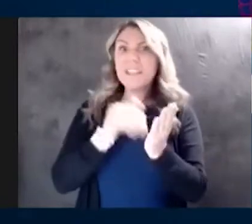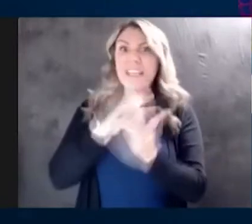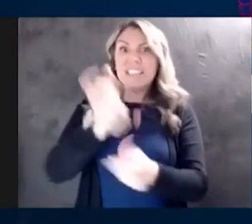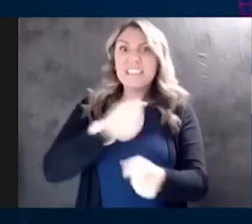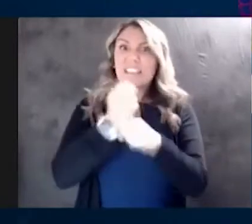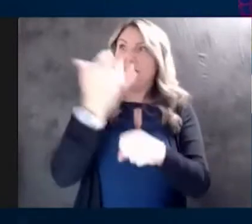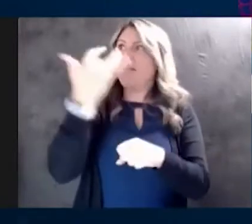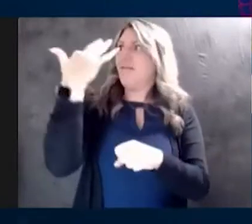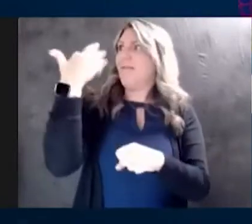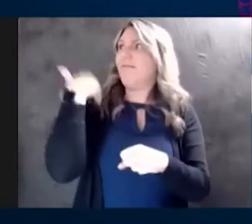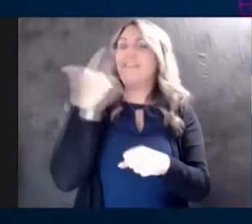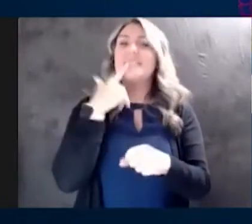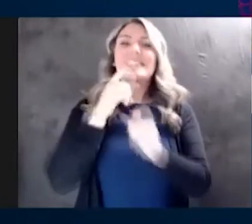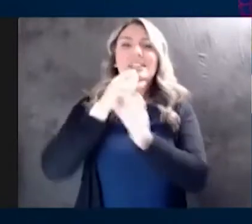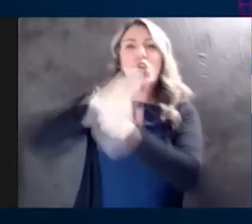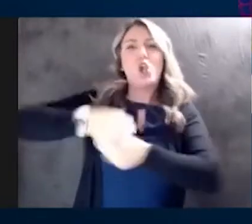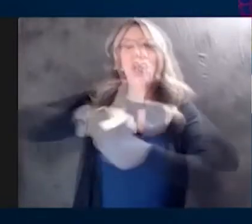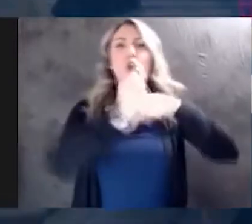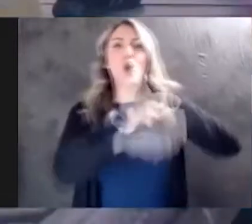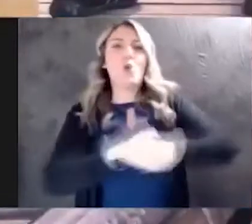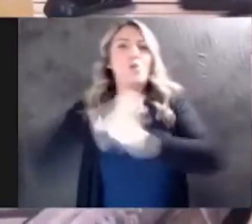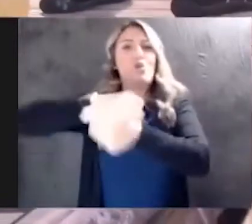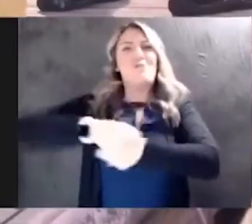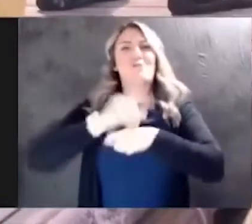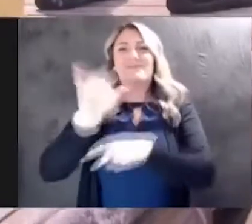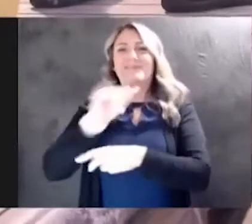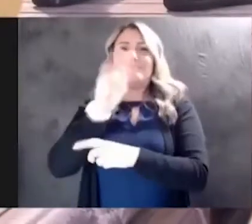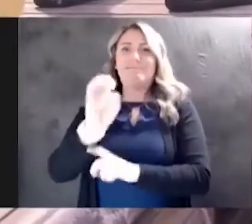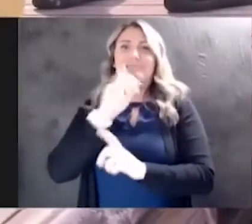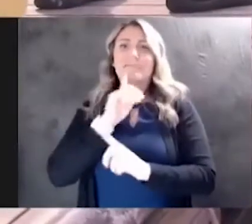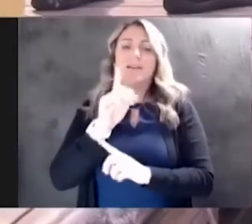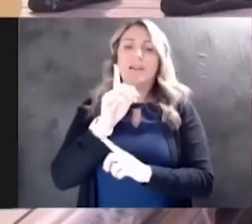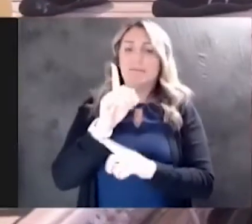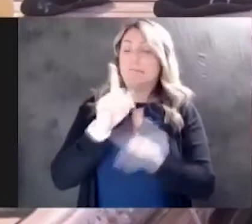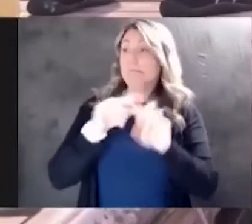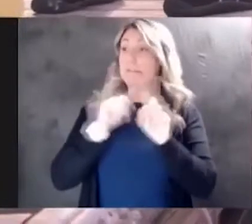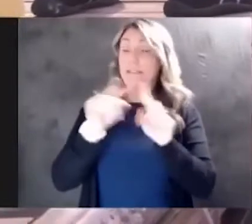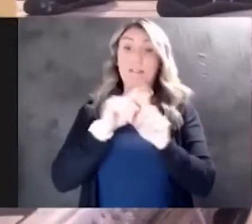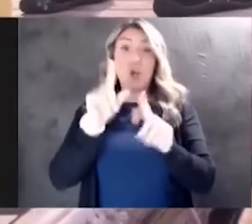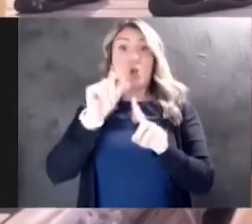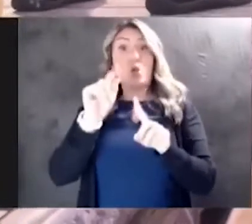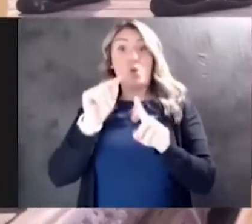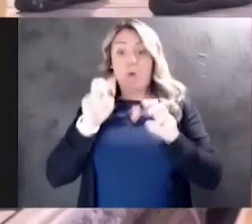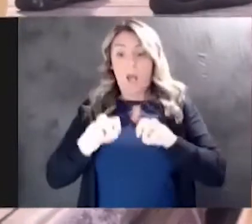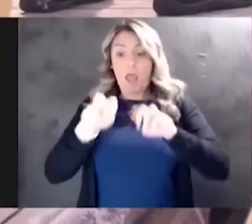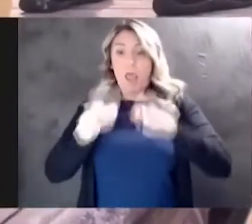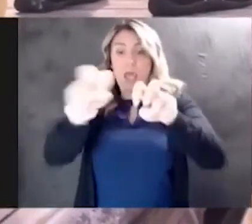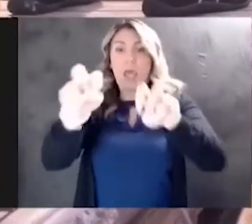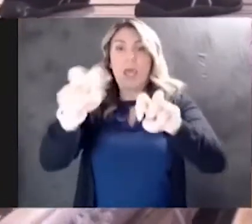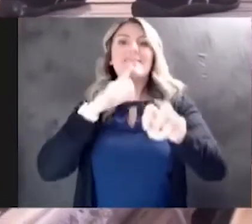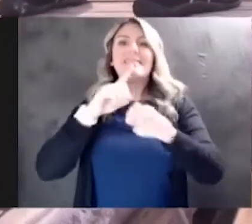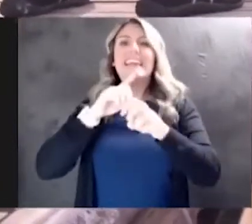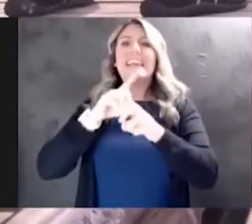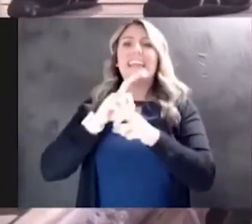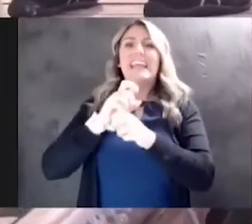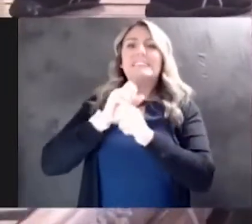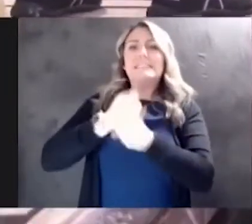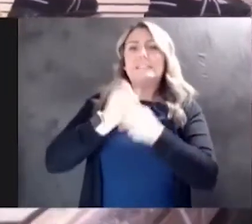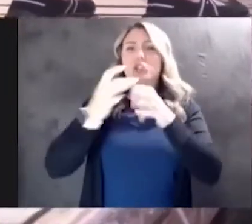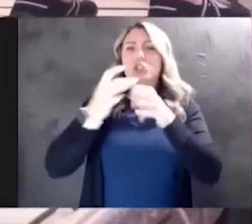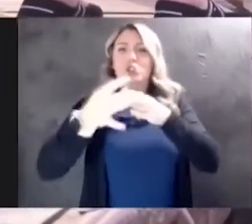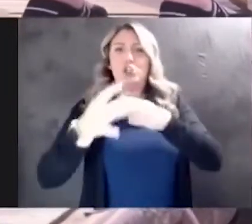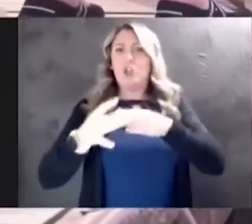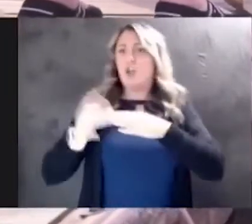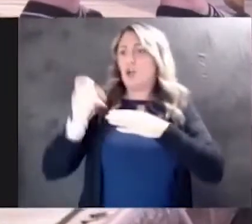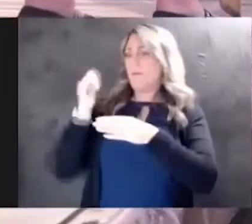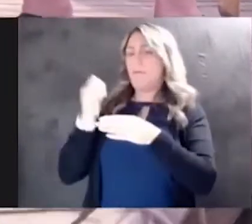said, a canoe-style sport. The difference is we have 20 paddlers in our boat. We have a steer person on the back, and we have a drummer in the